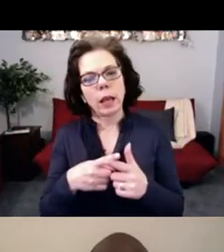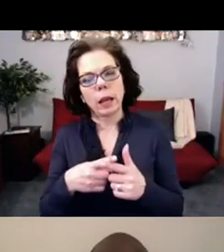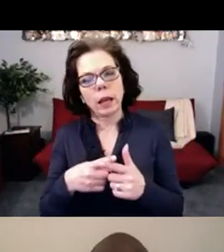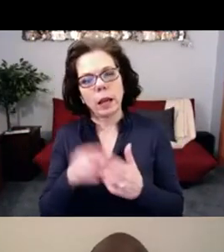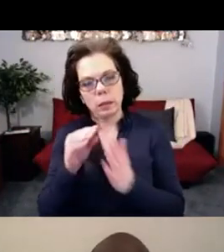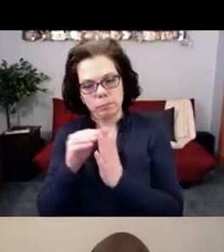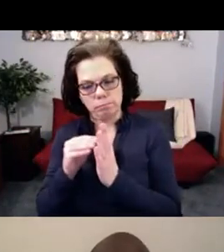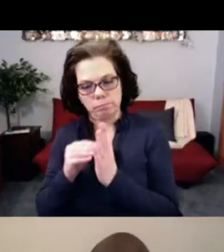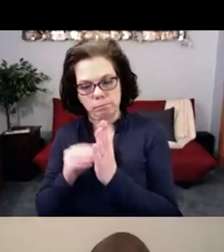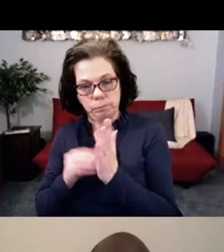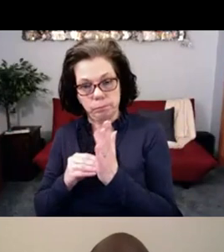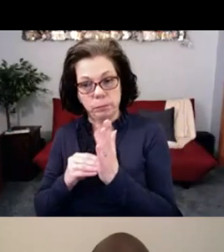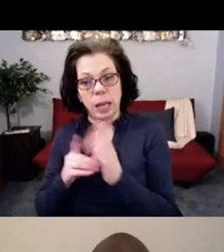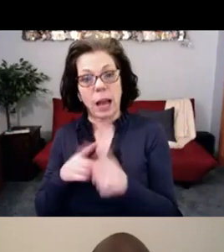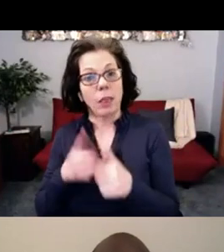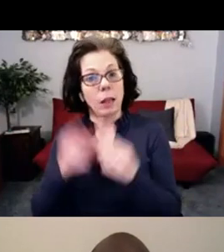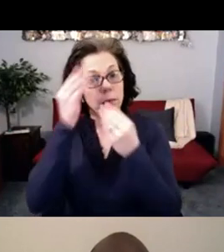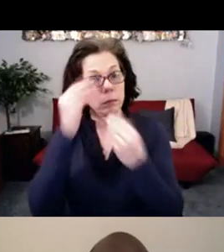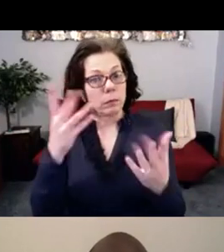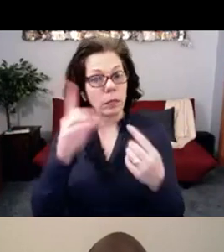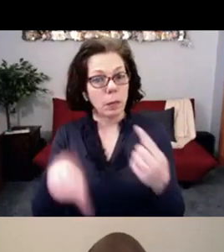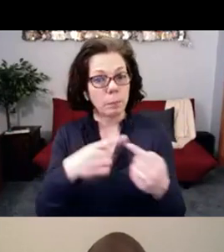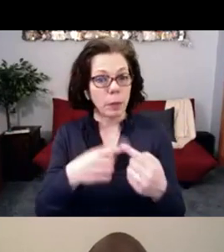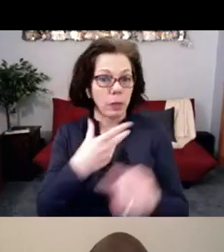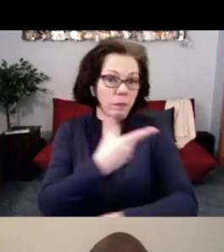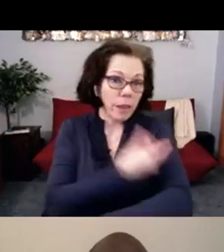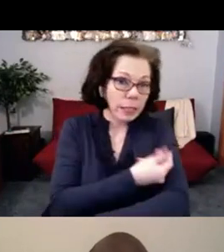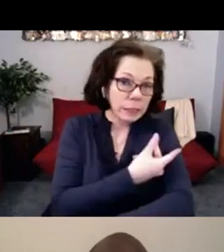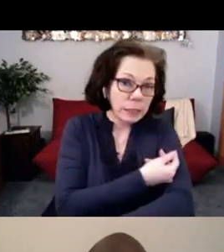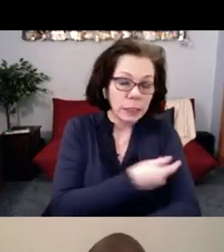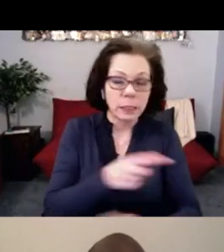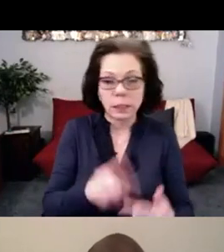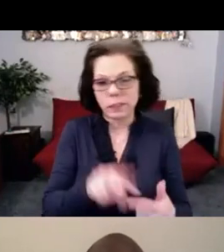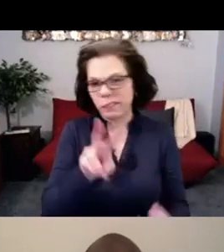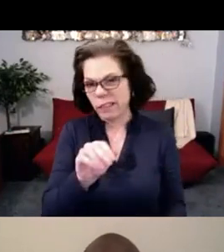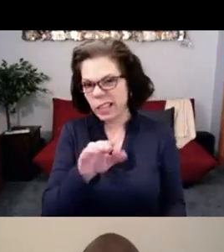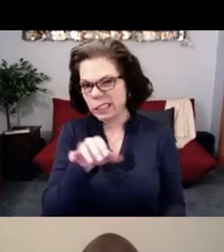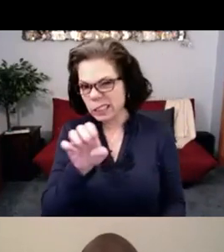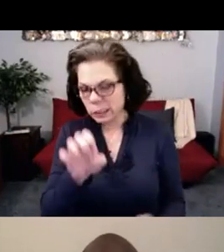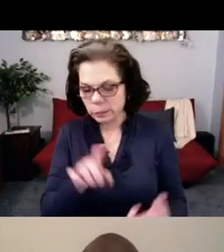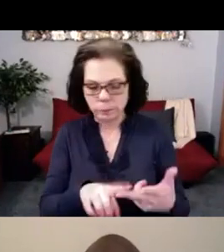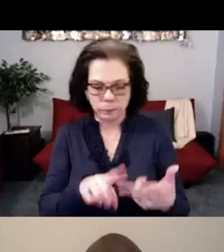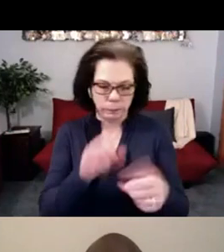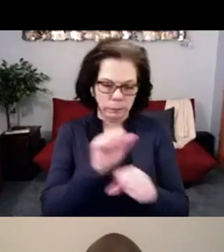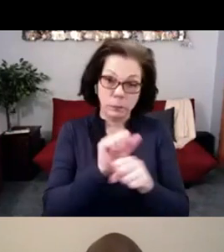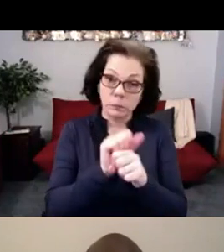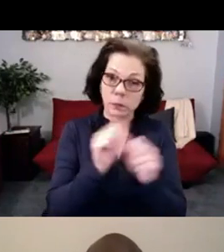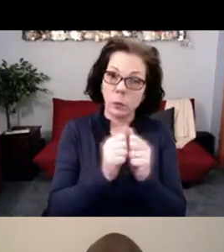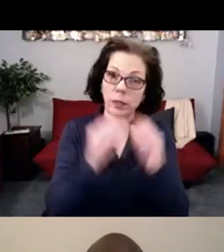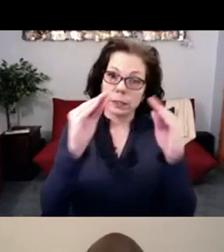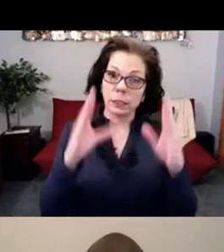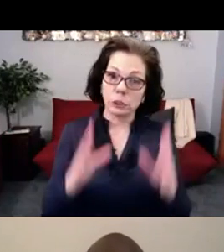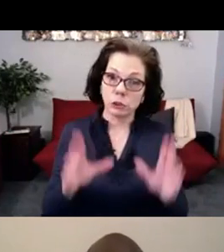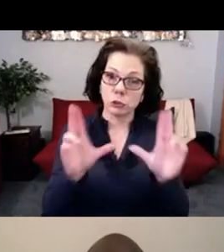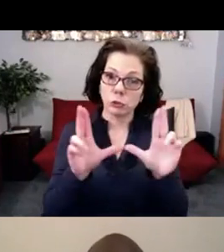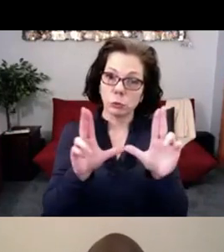to update you on the status of the vaccine. We'll be working collaboratively with our teachers union around how that works for our